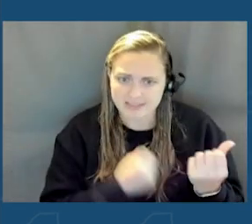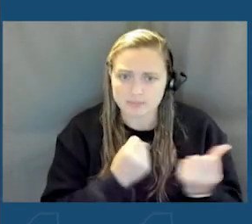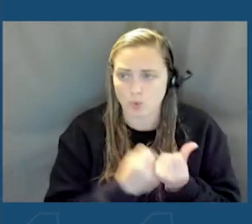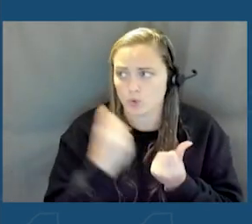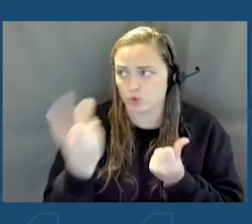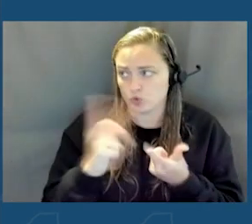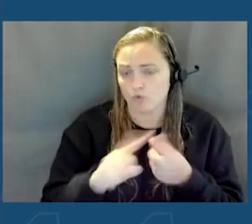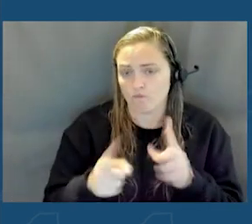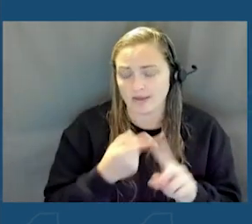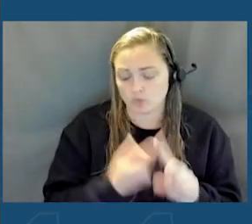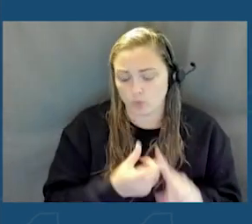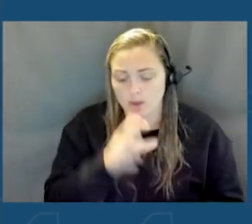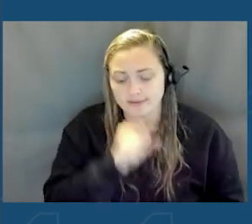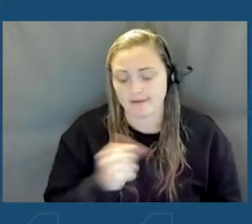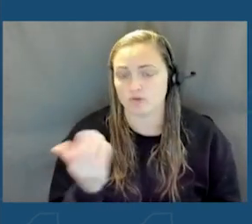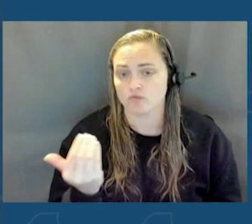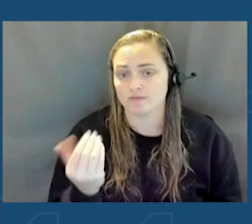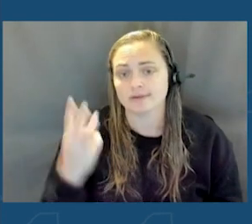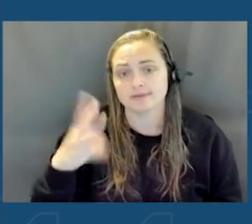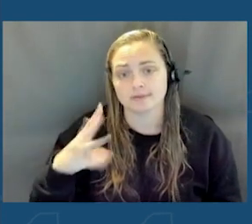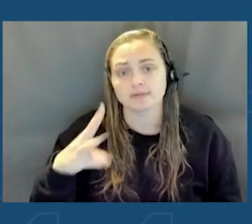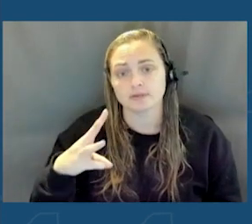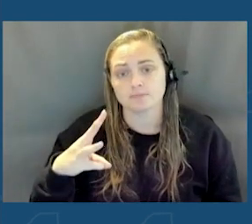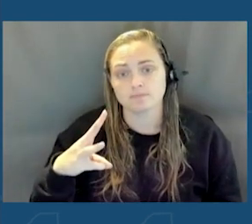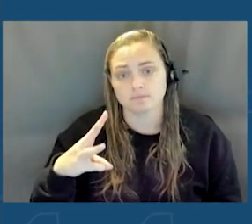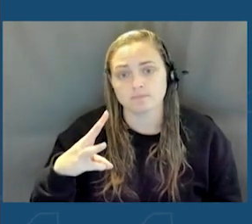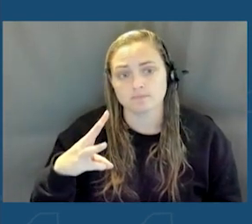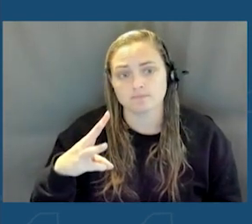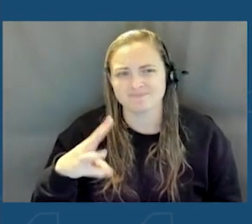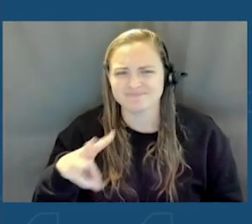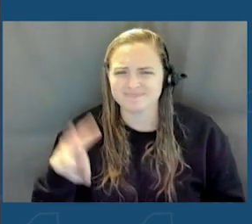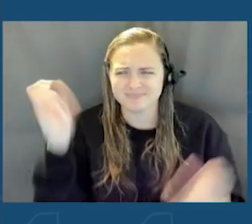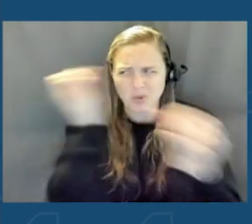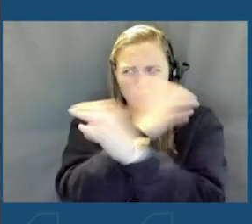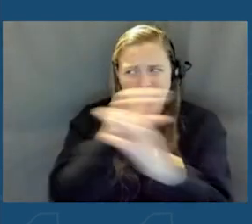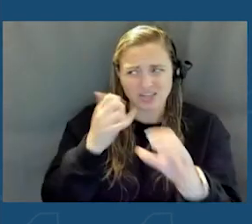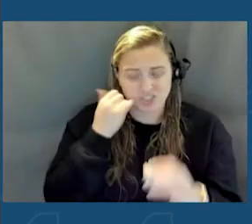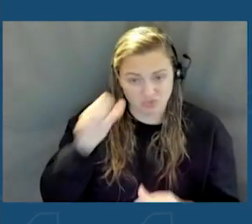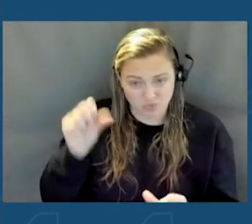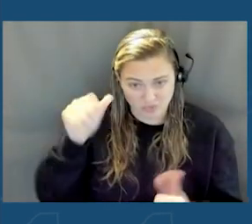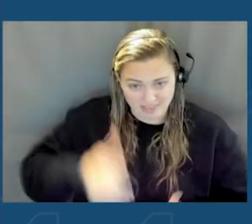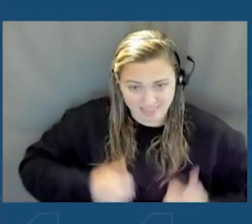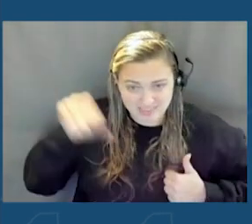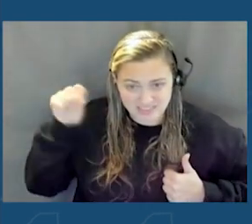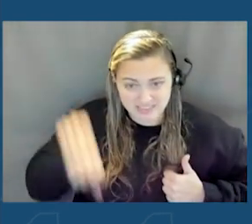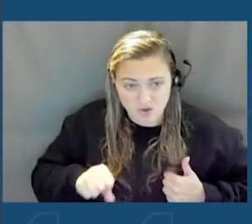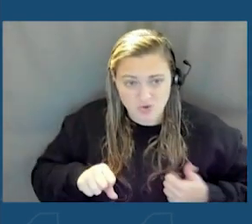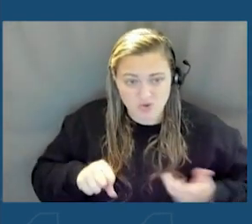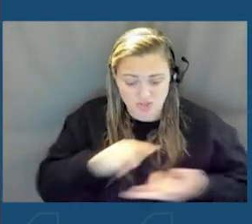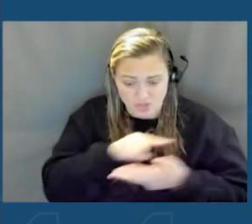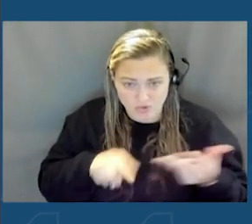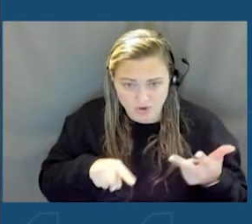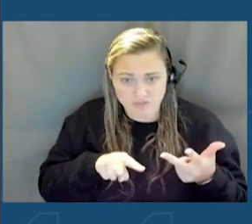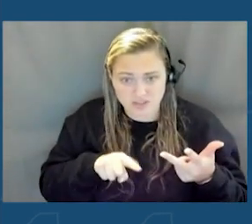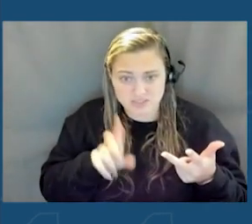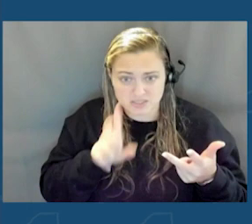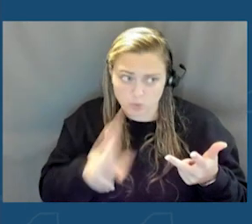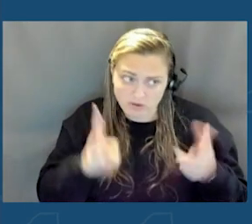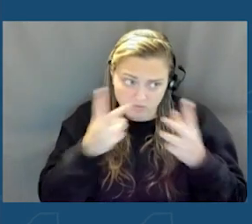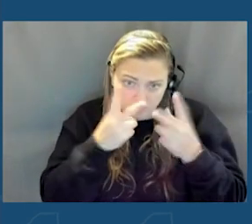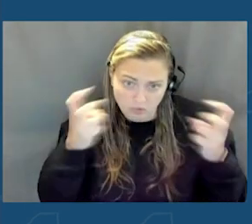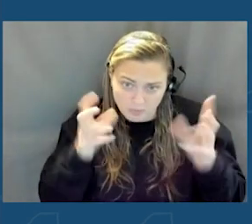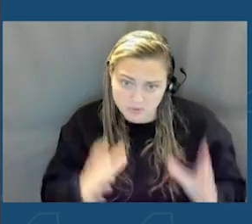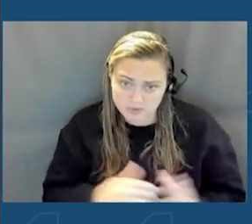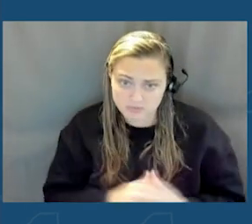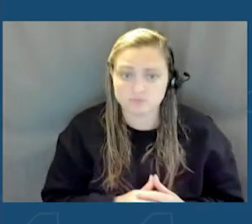of 15 and 16 in getting an abortion. Now imagine if we lived in southern states. All 3 of us would have been criminalized. A threat